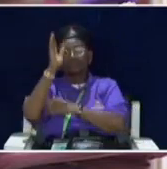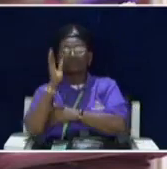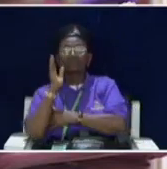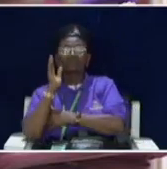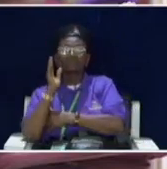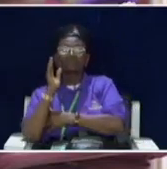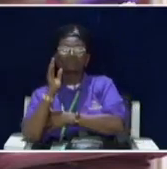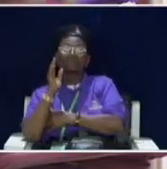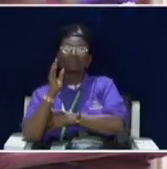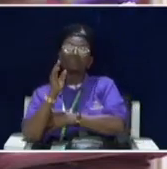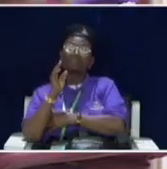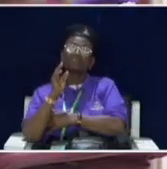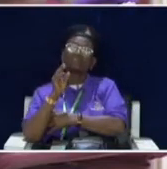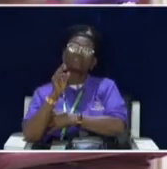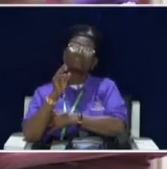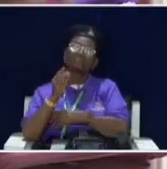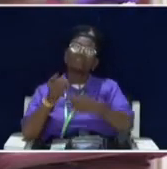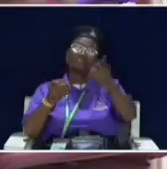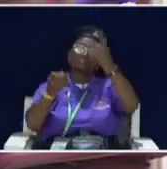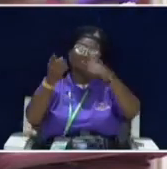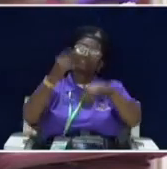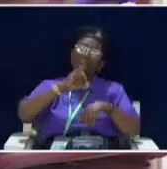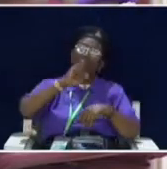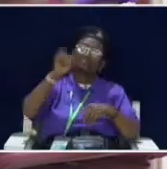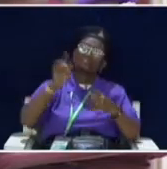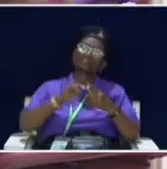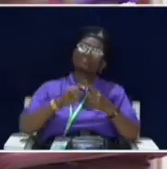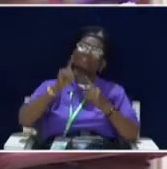I'm coming to you directly now.